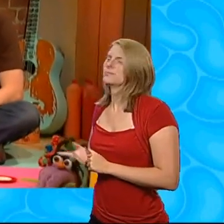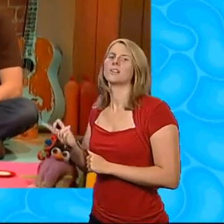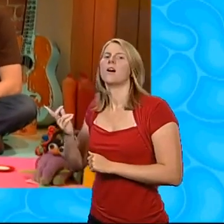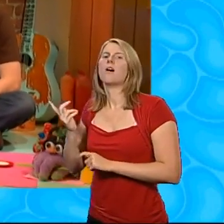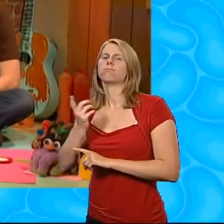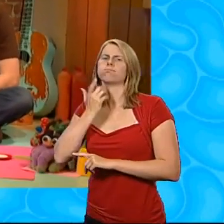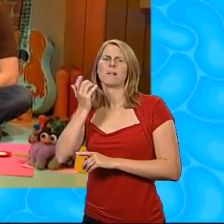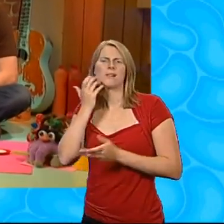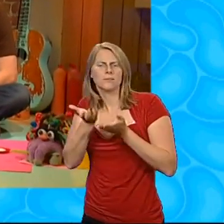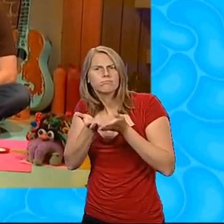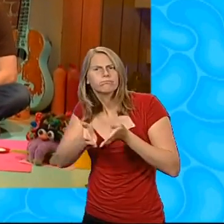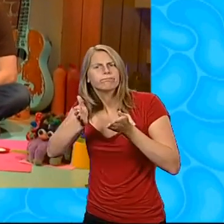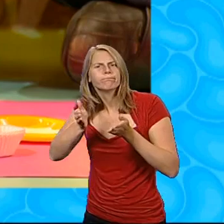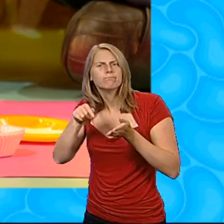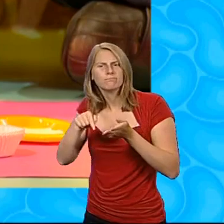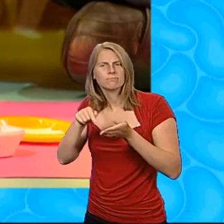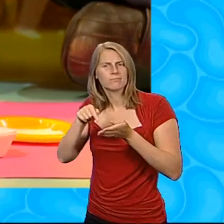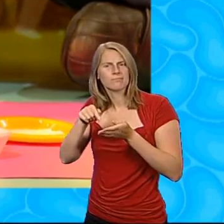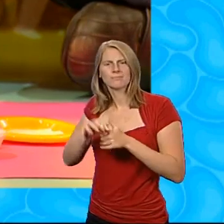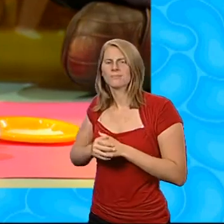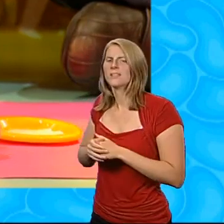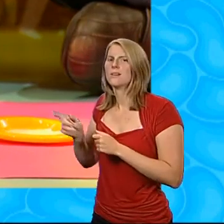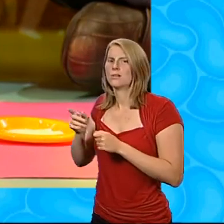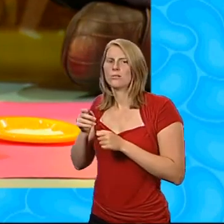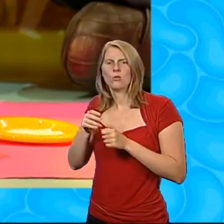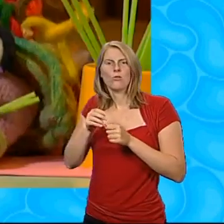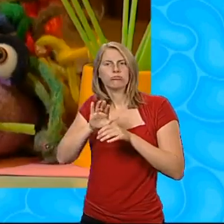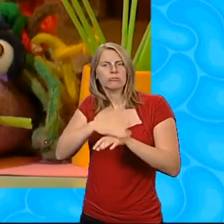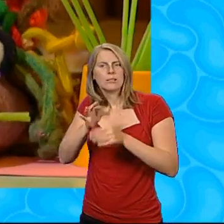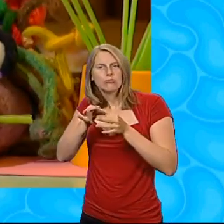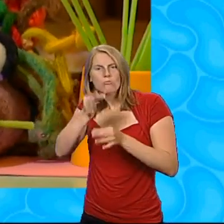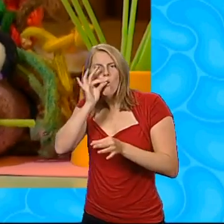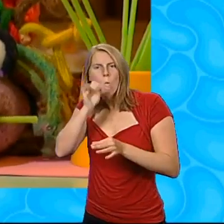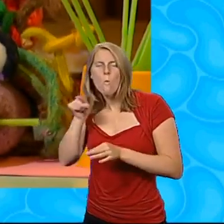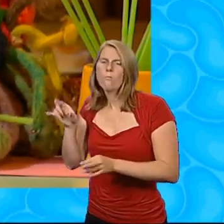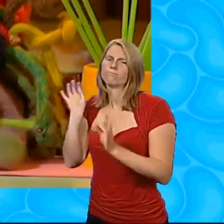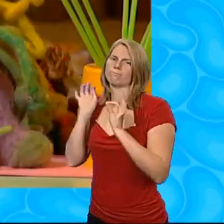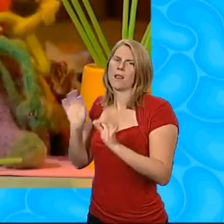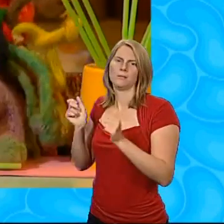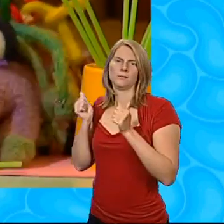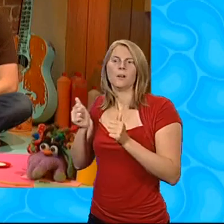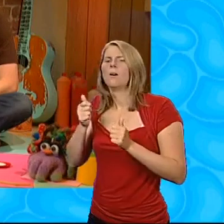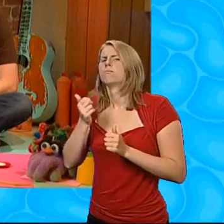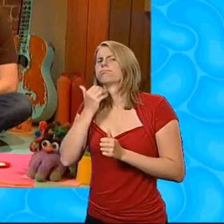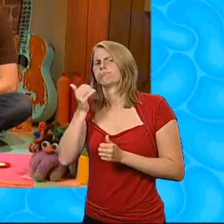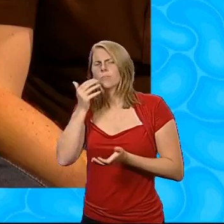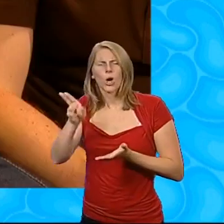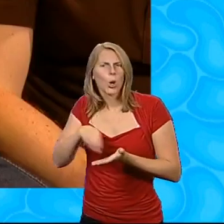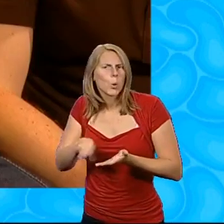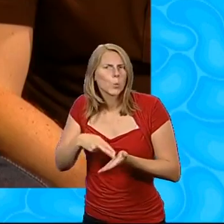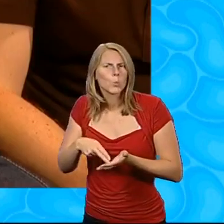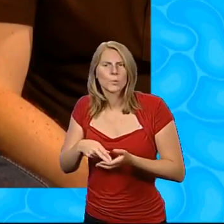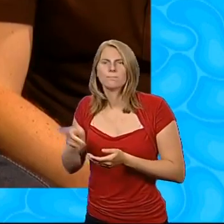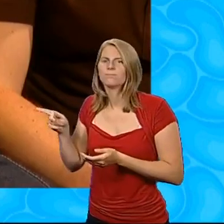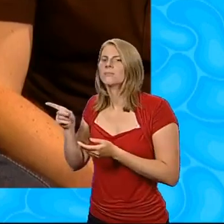flowers? Well, I've got lots of cupcake cases. Okay, Yeah, and I've got some green straws. that's what we need. Excellent, excellent. And there's lots